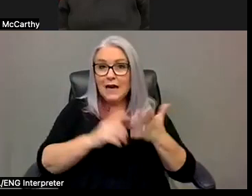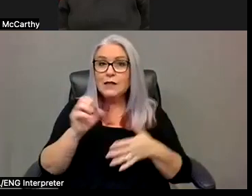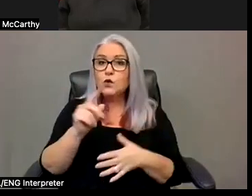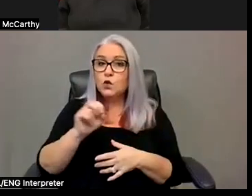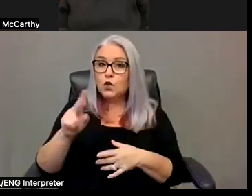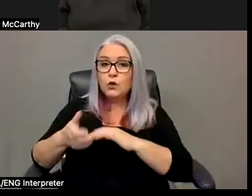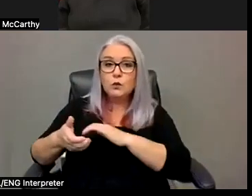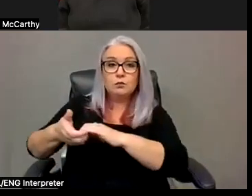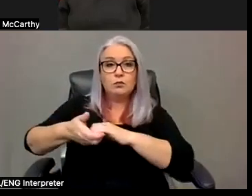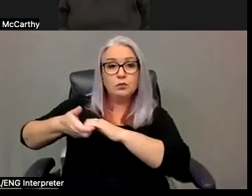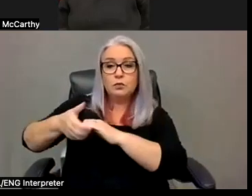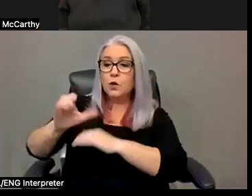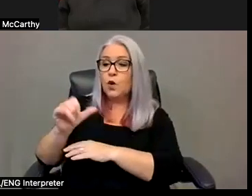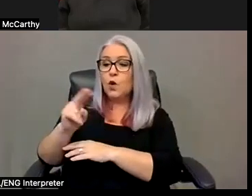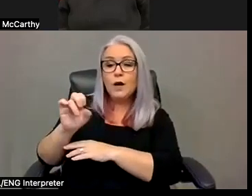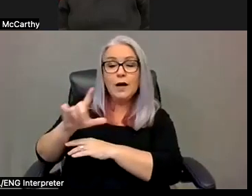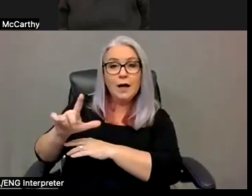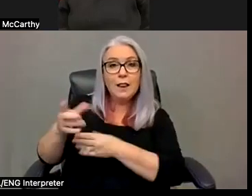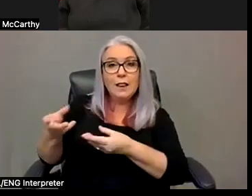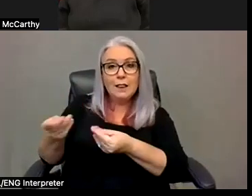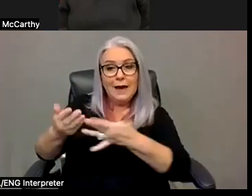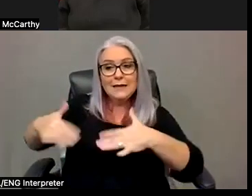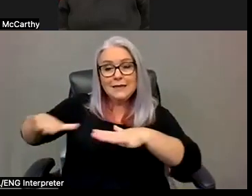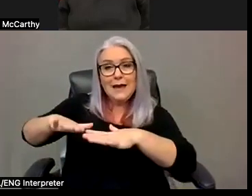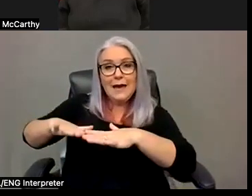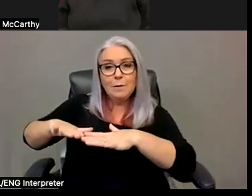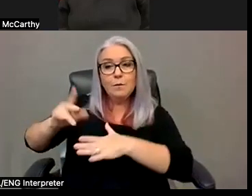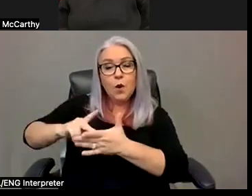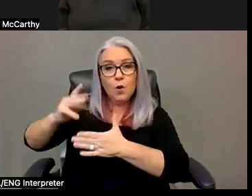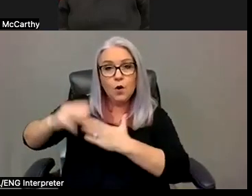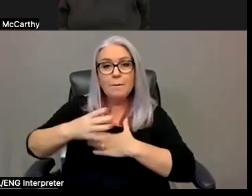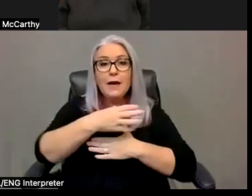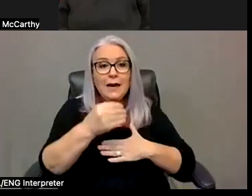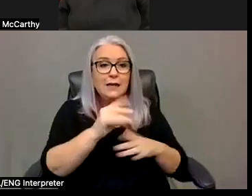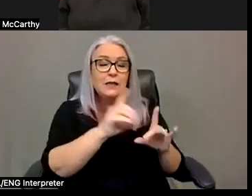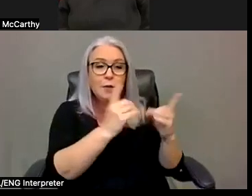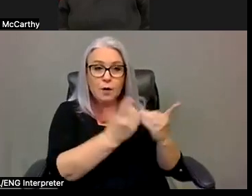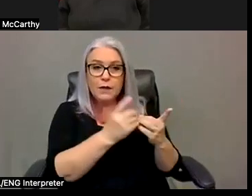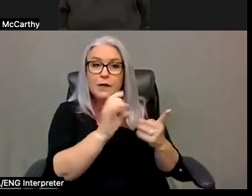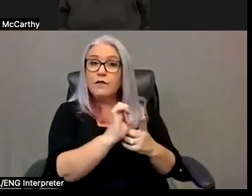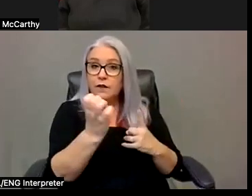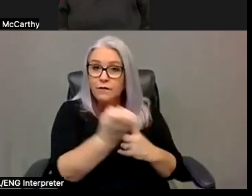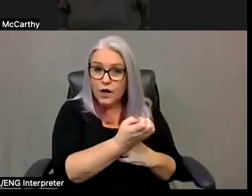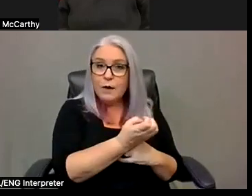between the Cornell's landscape architecture program and the Department of Environmental Conservation at the